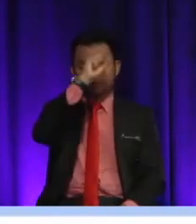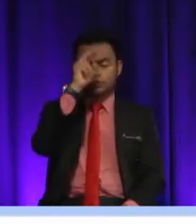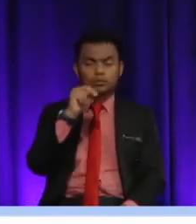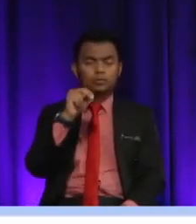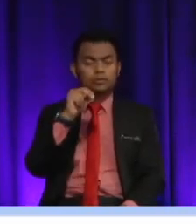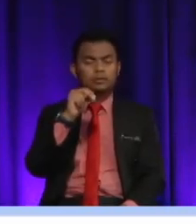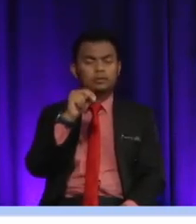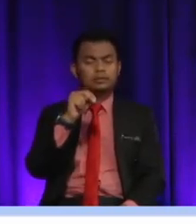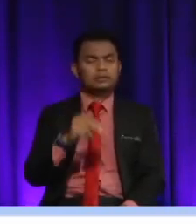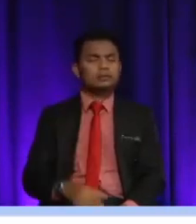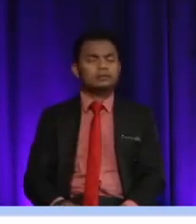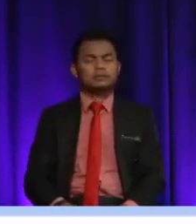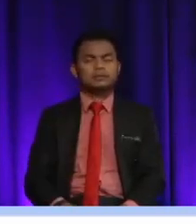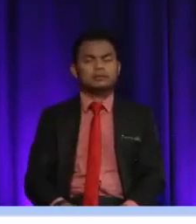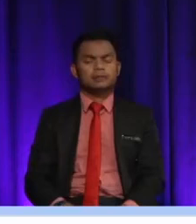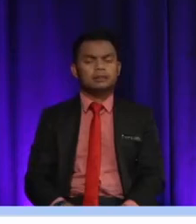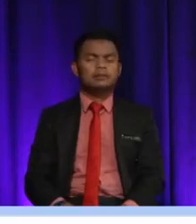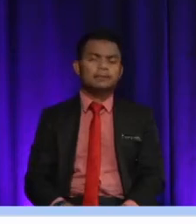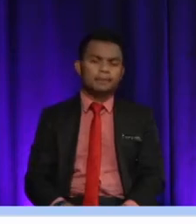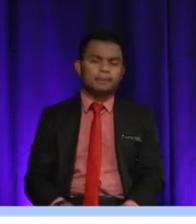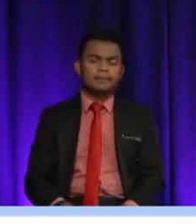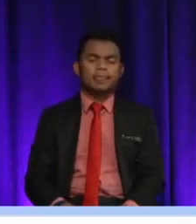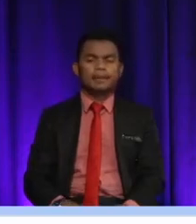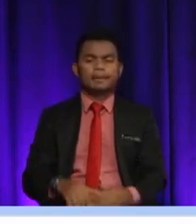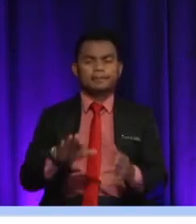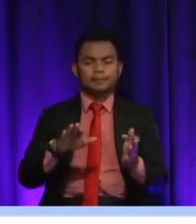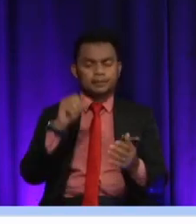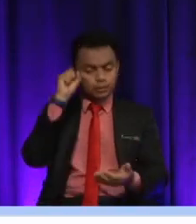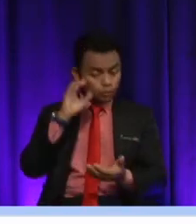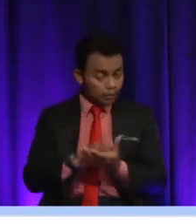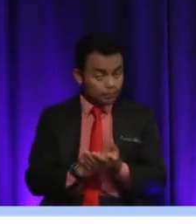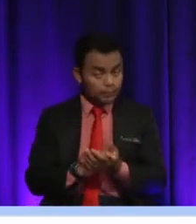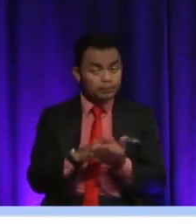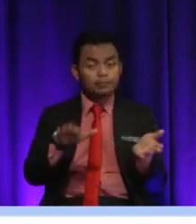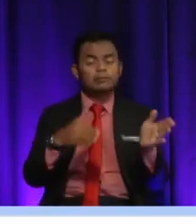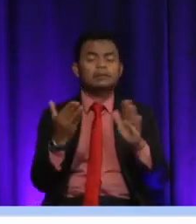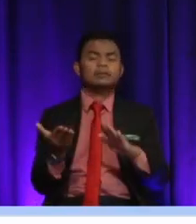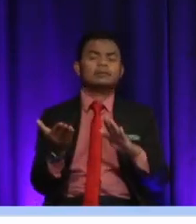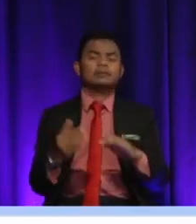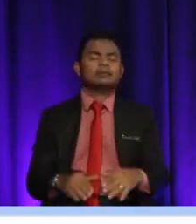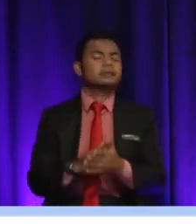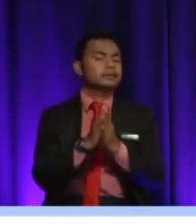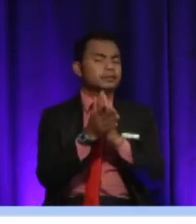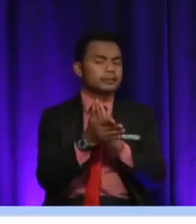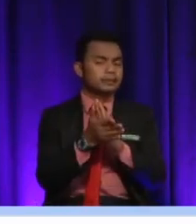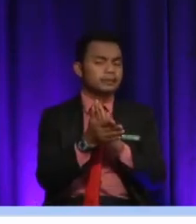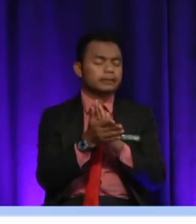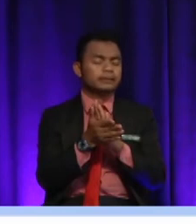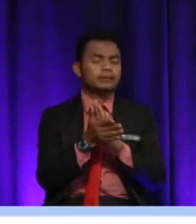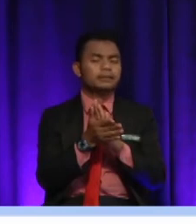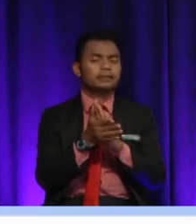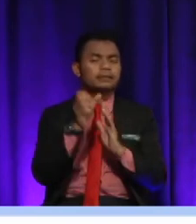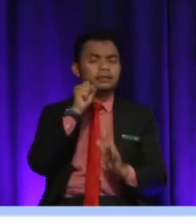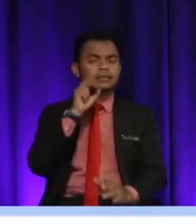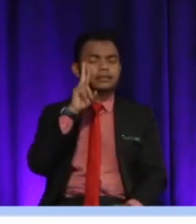her husband passed away. So what does it mean? It means that Sarah's husband died.